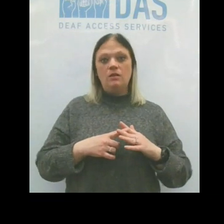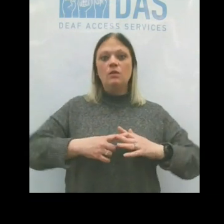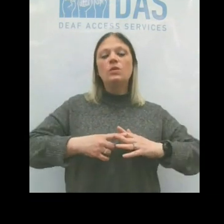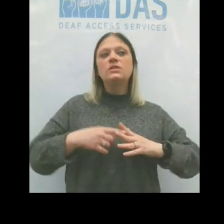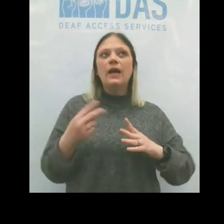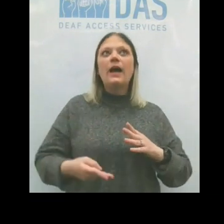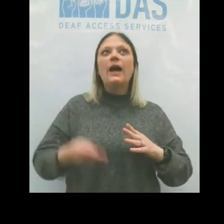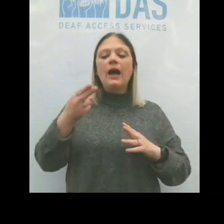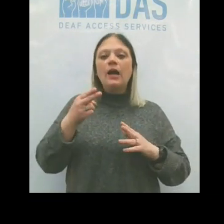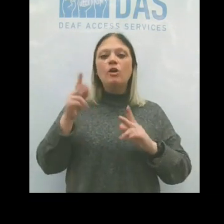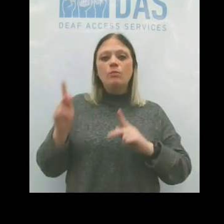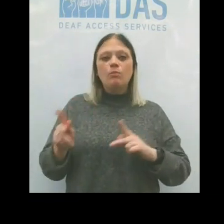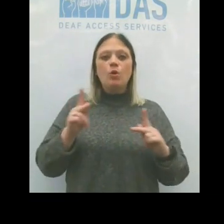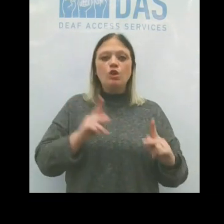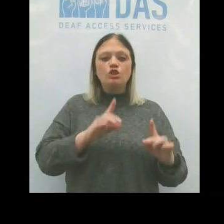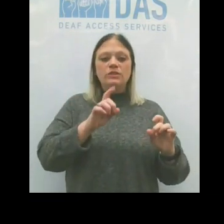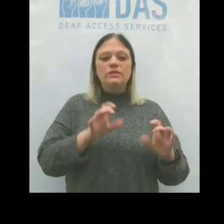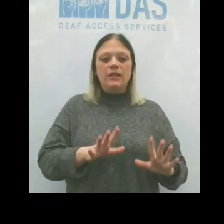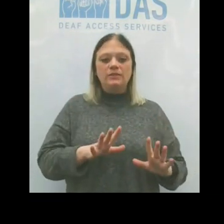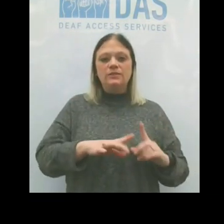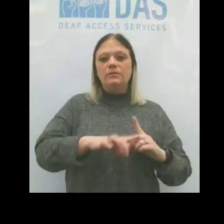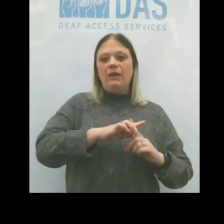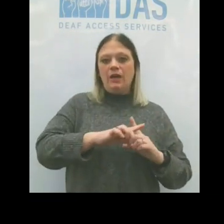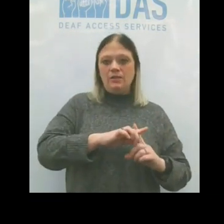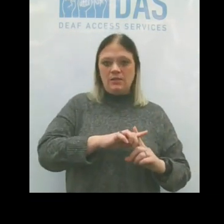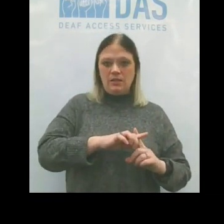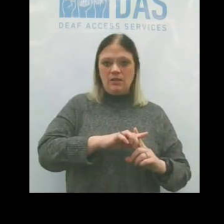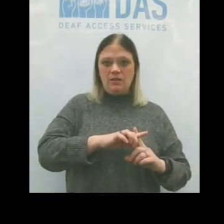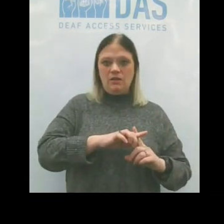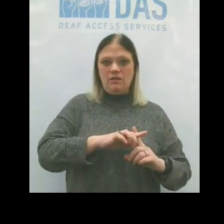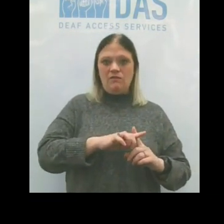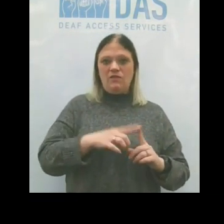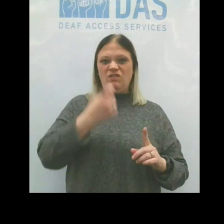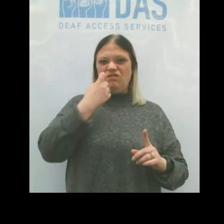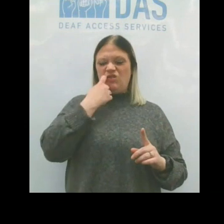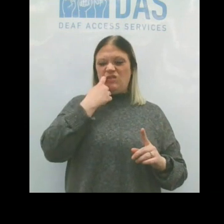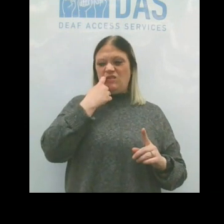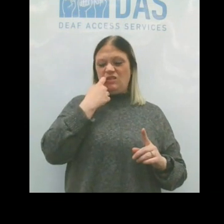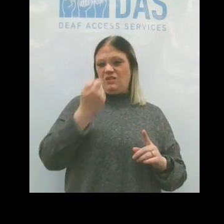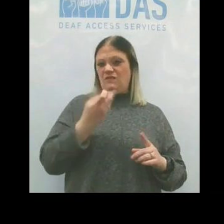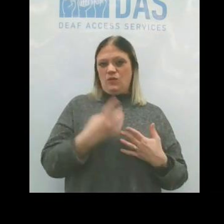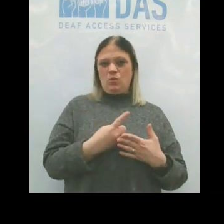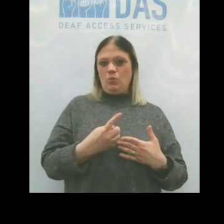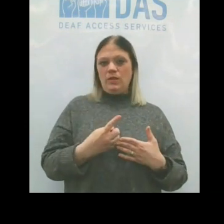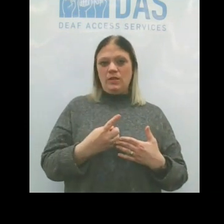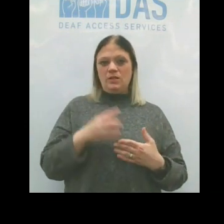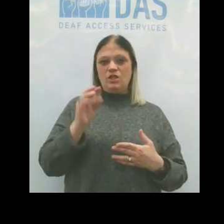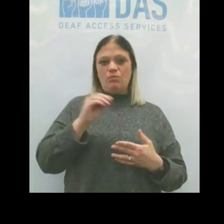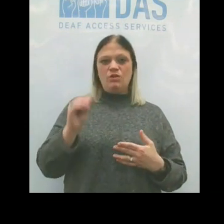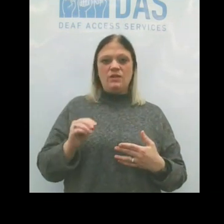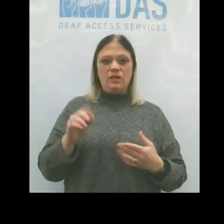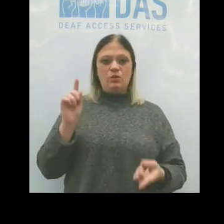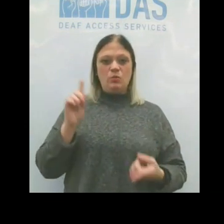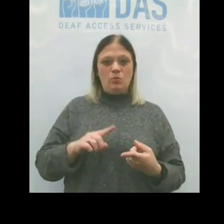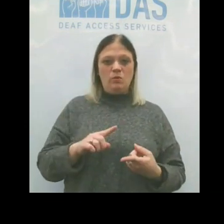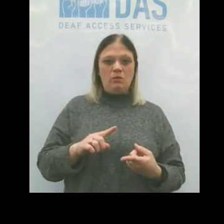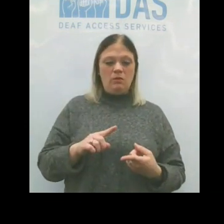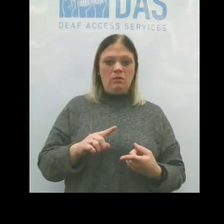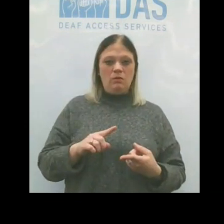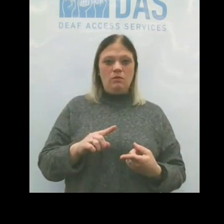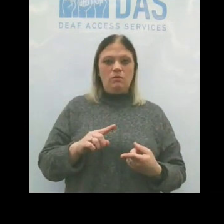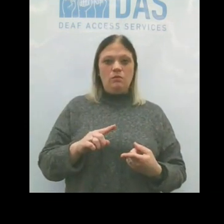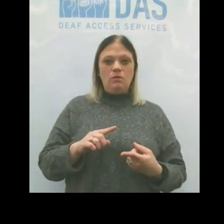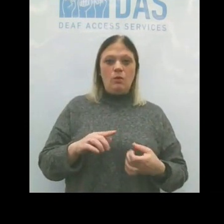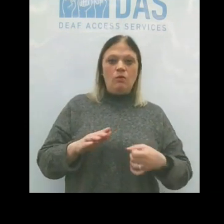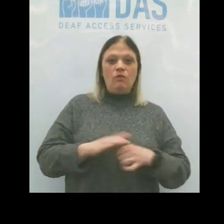of people that were tested that tested positive. In the past couple weeks that percentage has come down to give us a grand